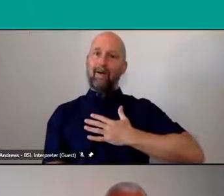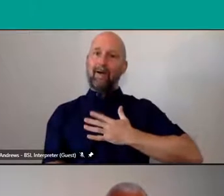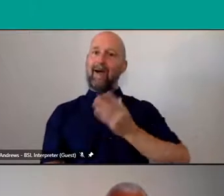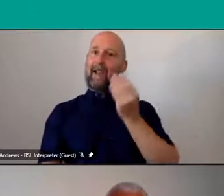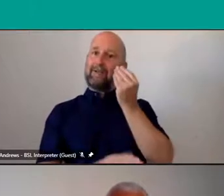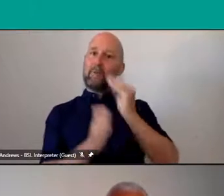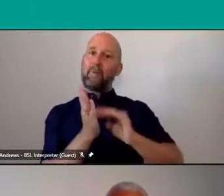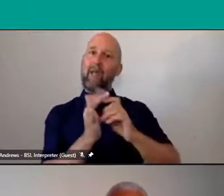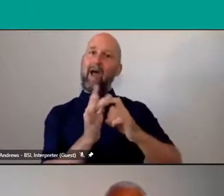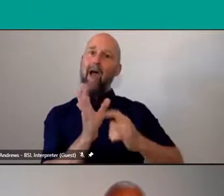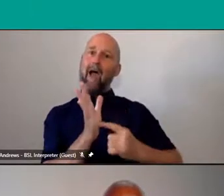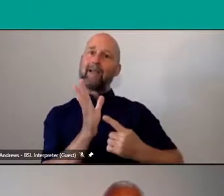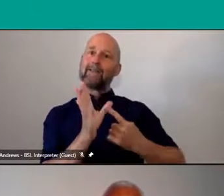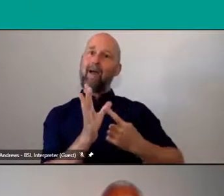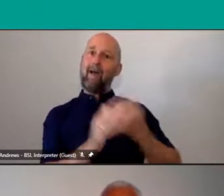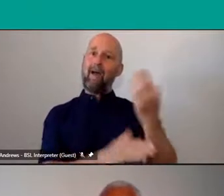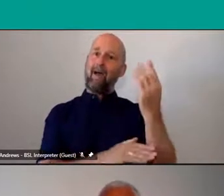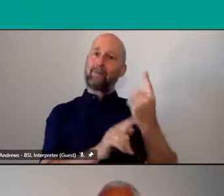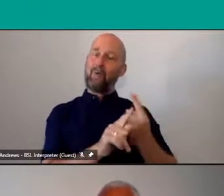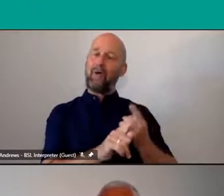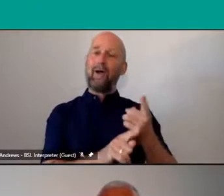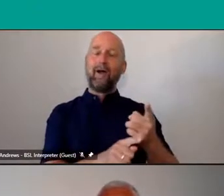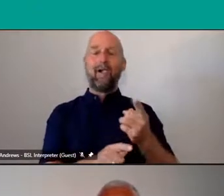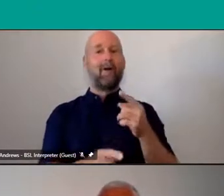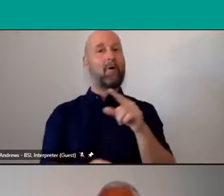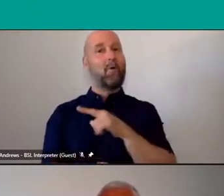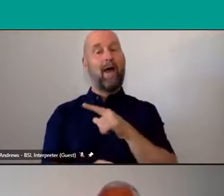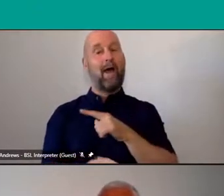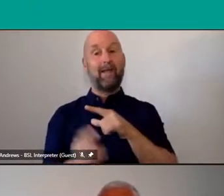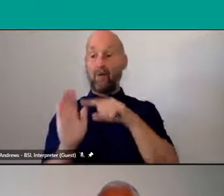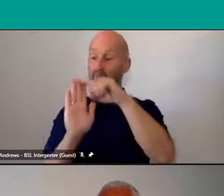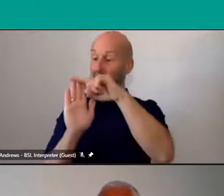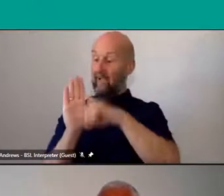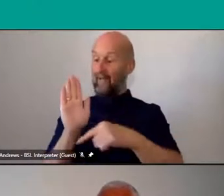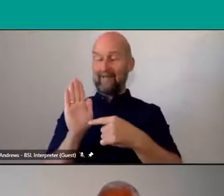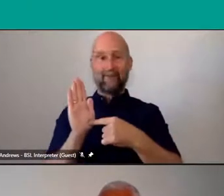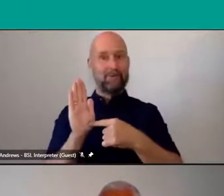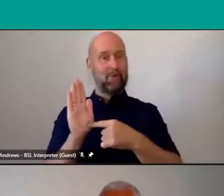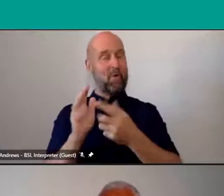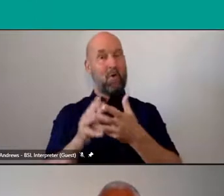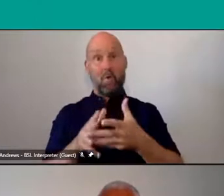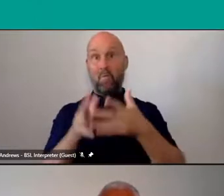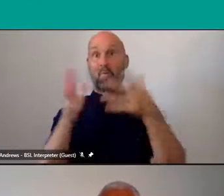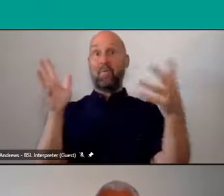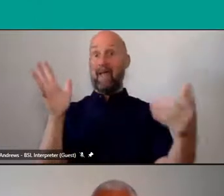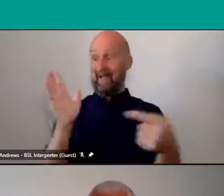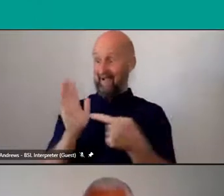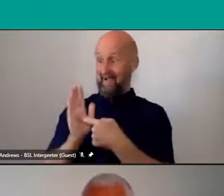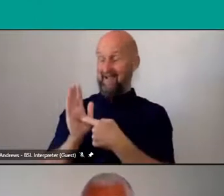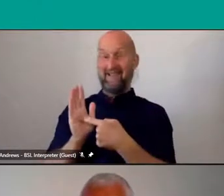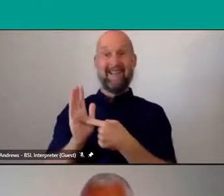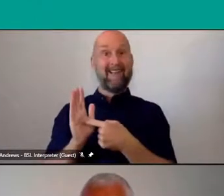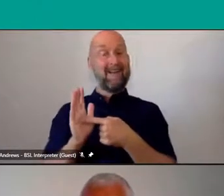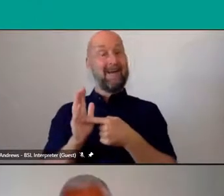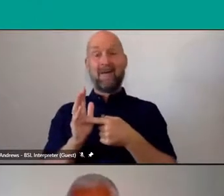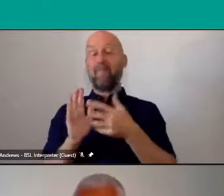because these are very, very ambitious recommendations, Mayor. They're extremely